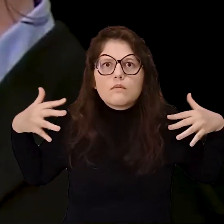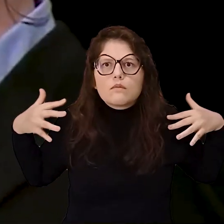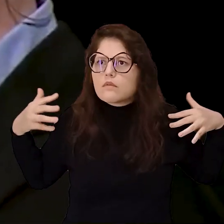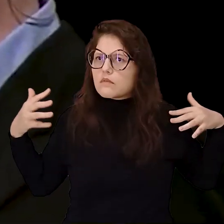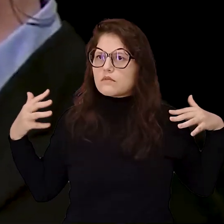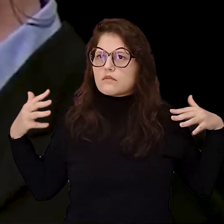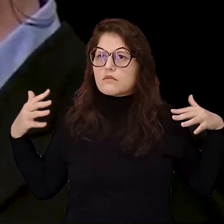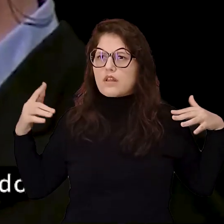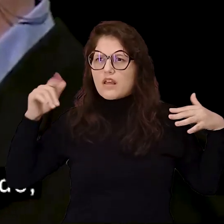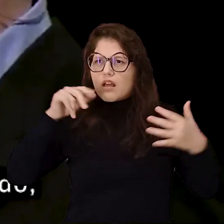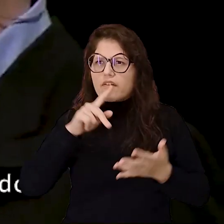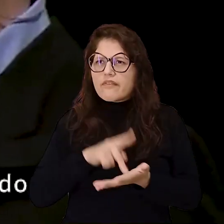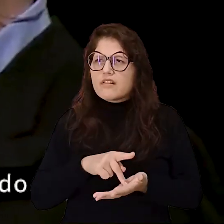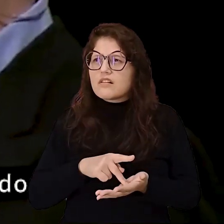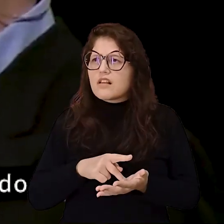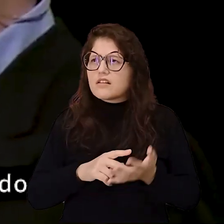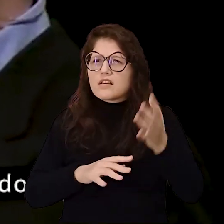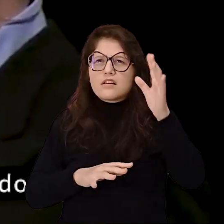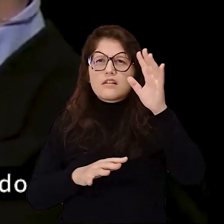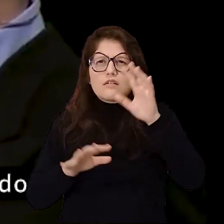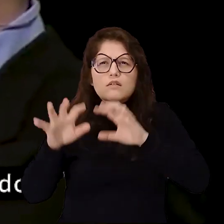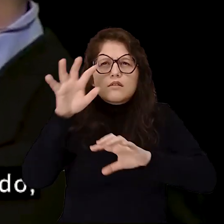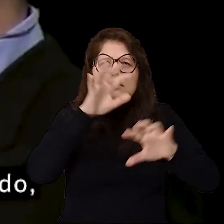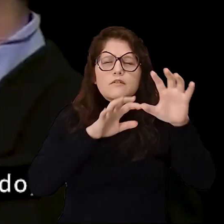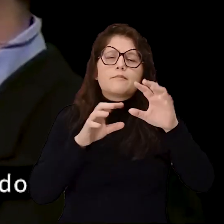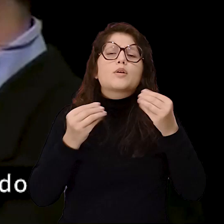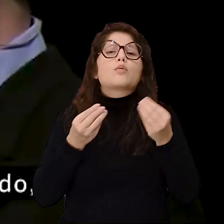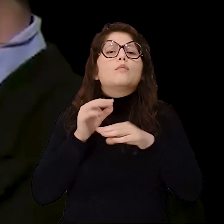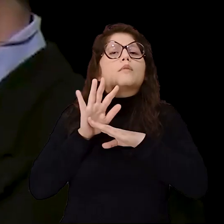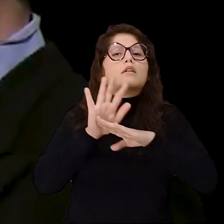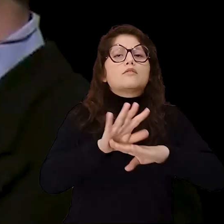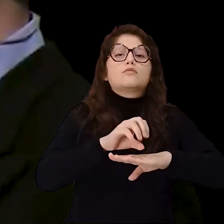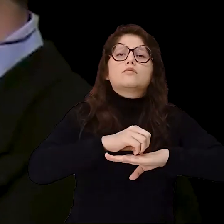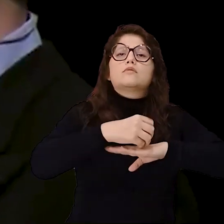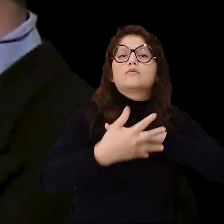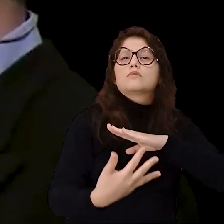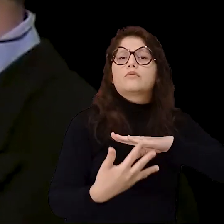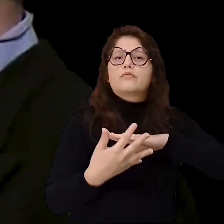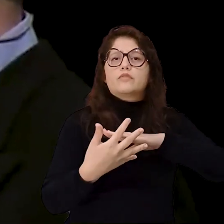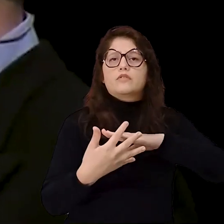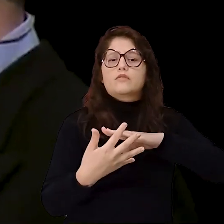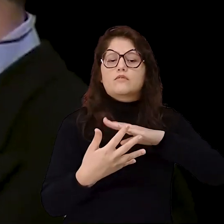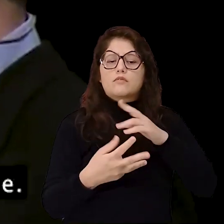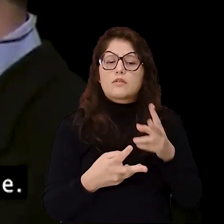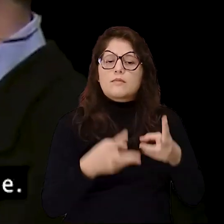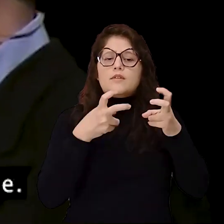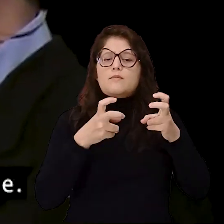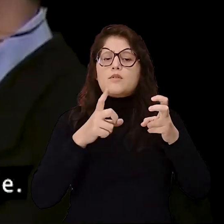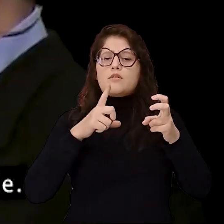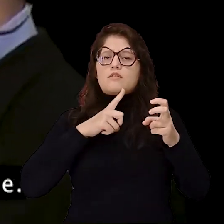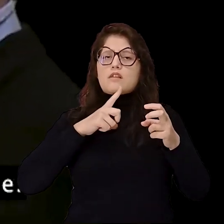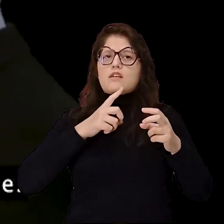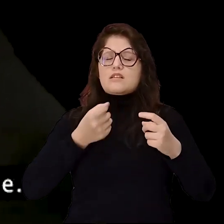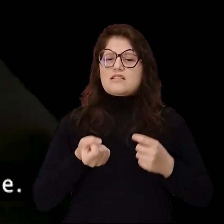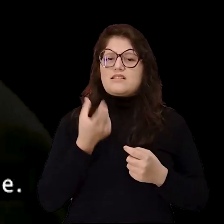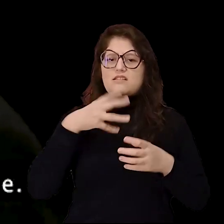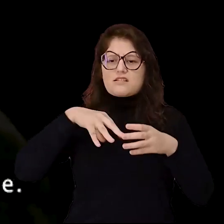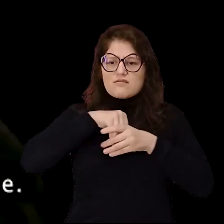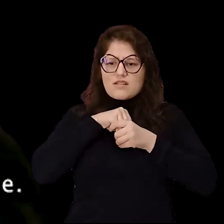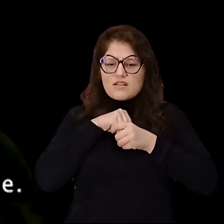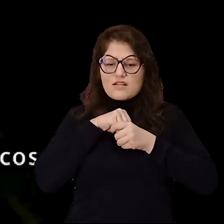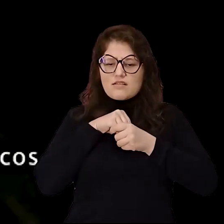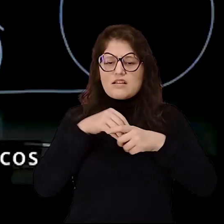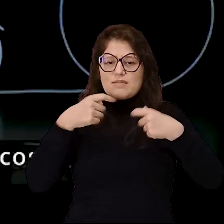bad mood. You think that the veil has been taken away, the veil of happiness, and that now you're seeing